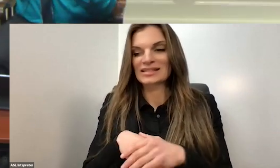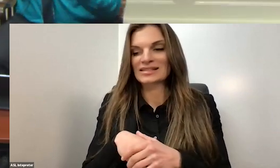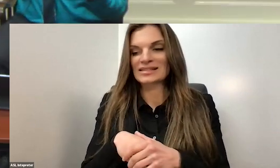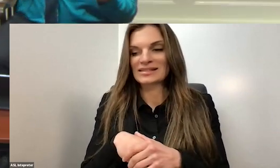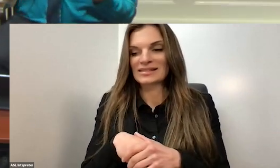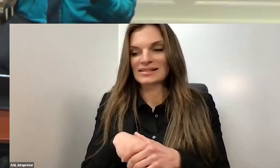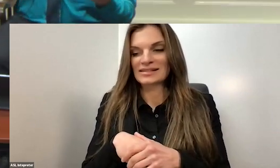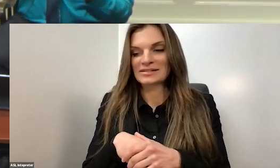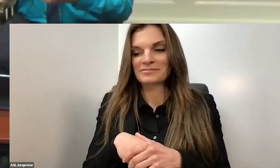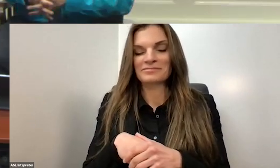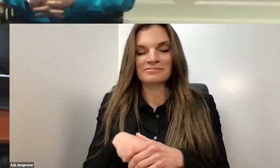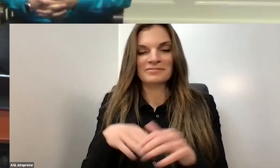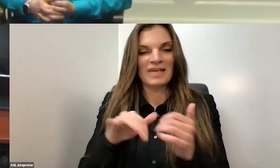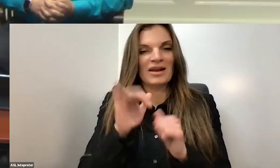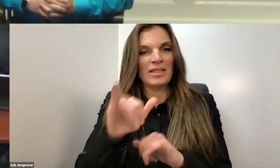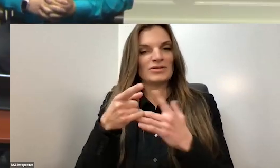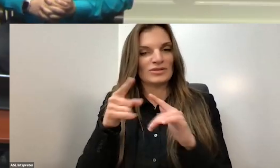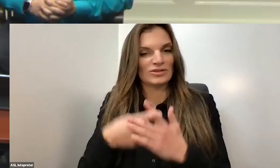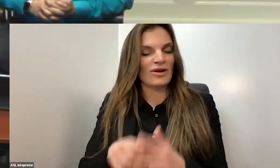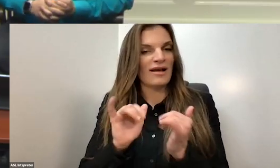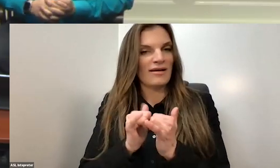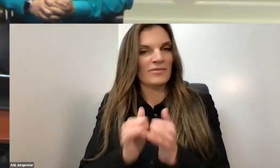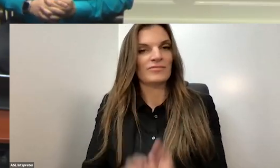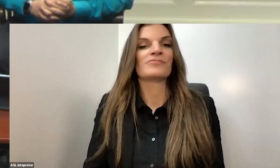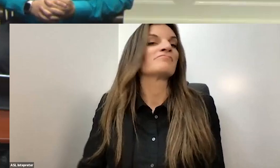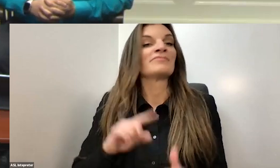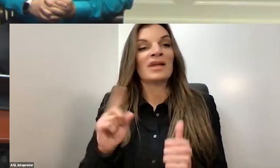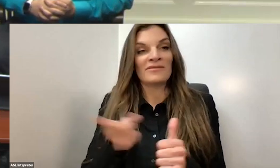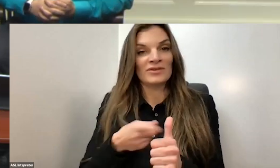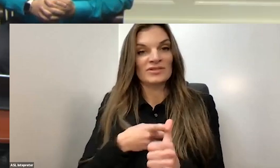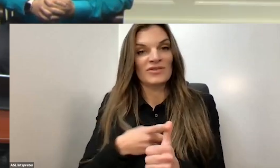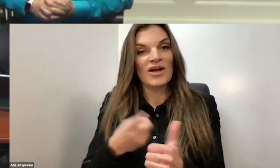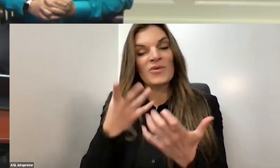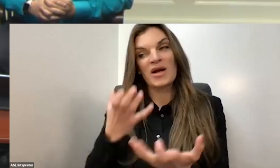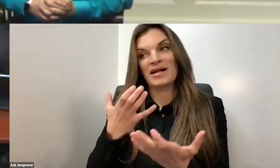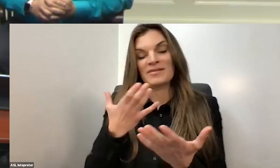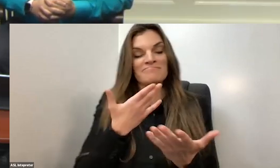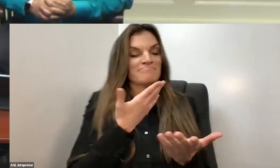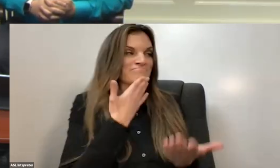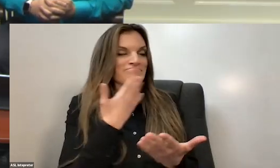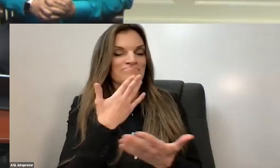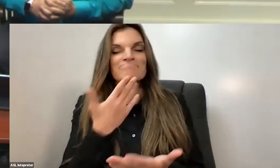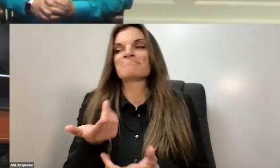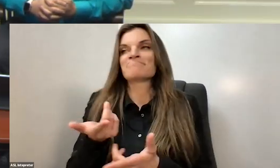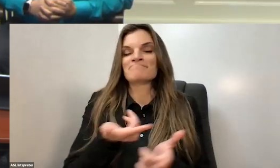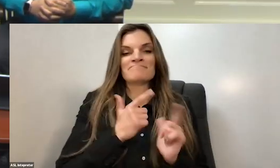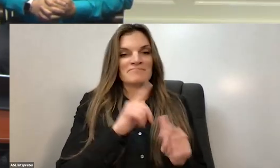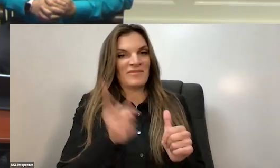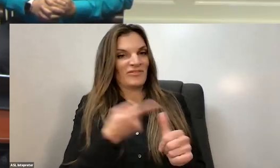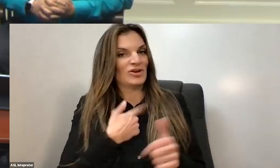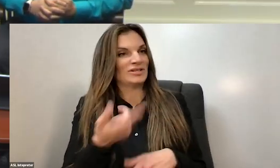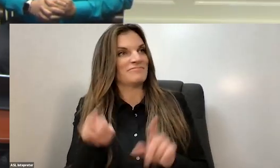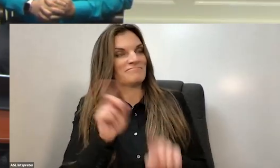back? How did this start? Sure, first of all, it's great to be here. This is my first in-person